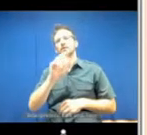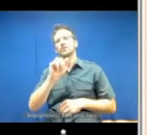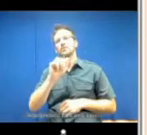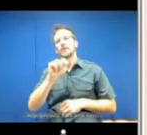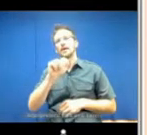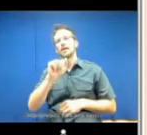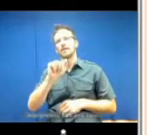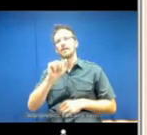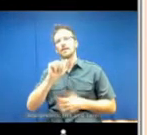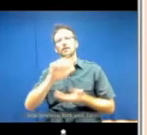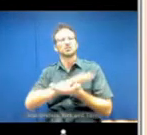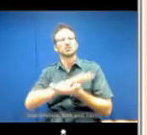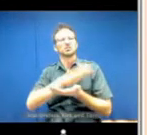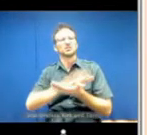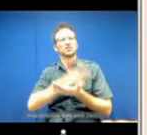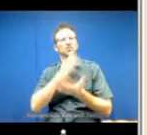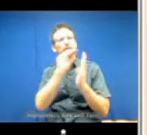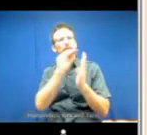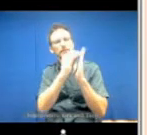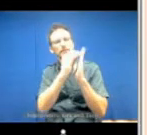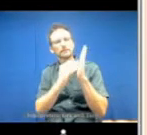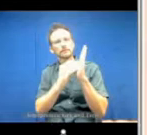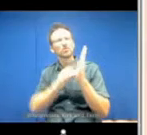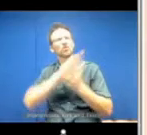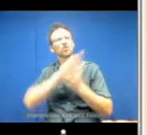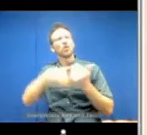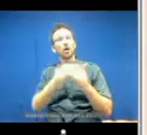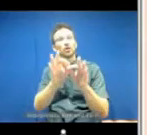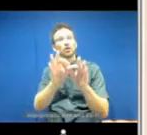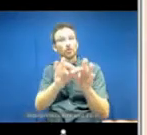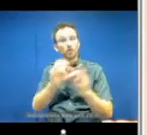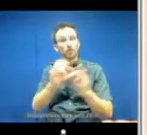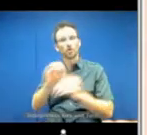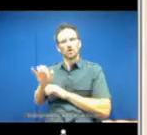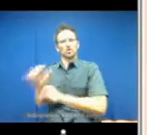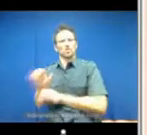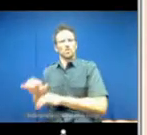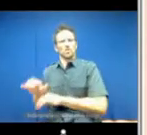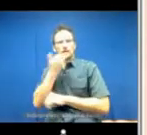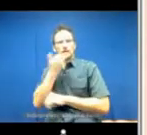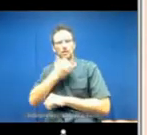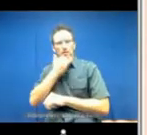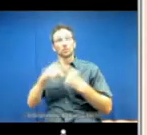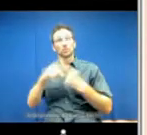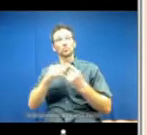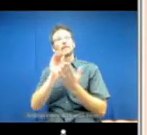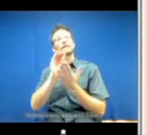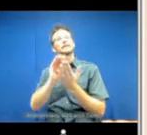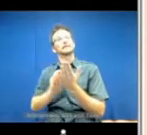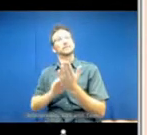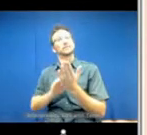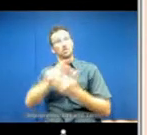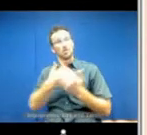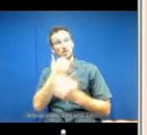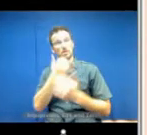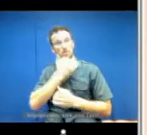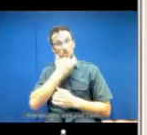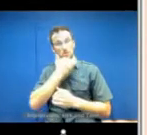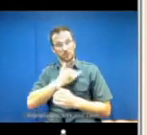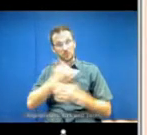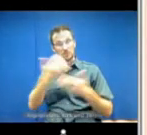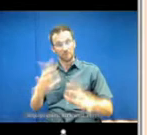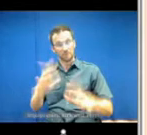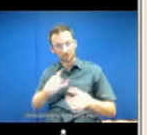Once all the errors are listed out, then the deponent signs the errata sheet or signs